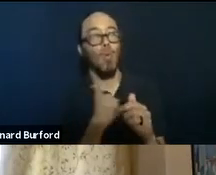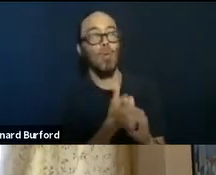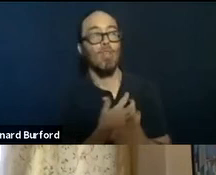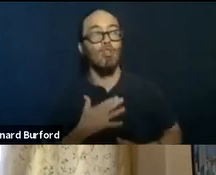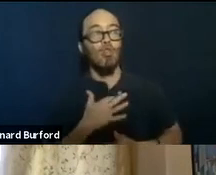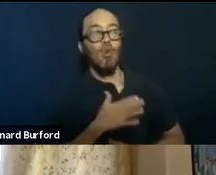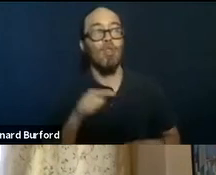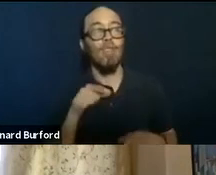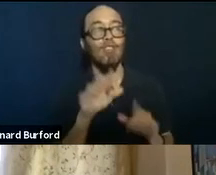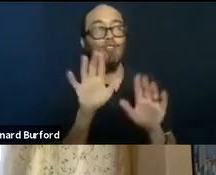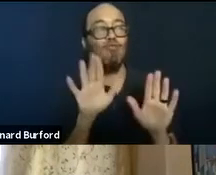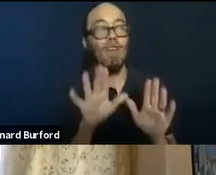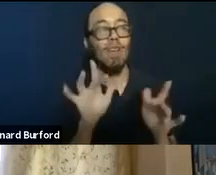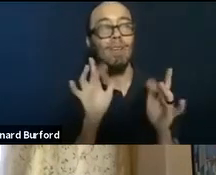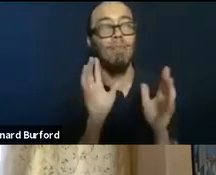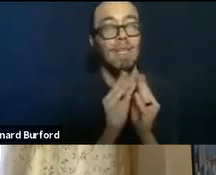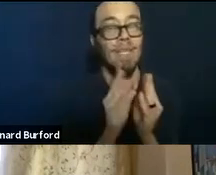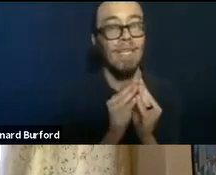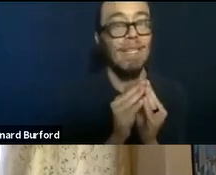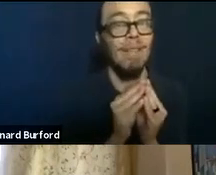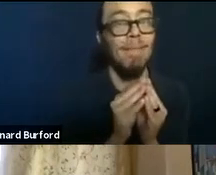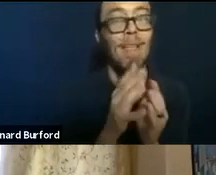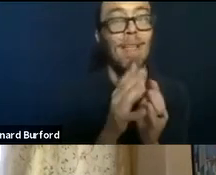great contact.